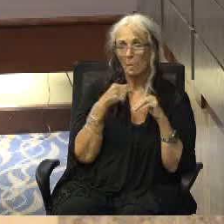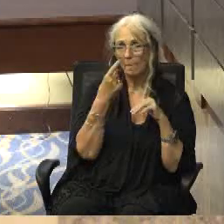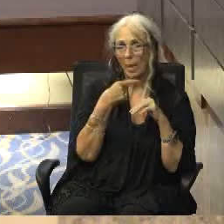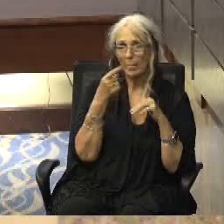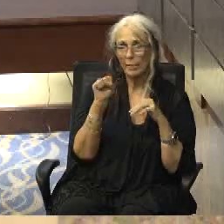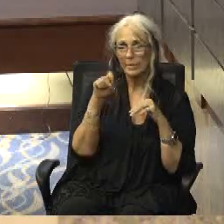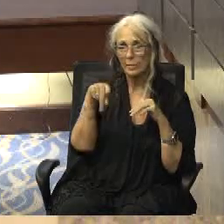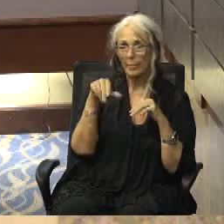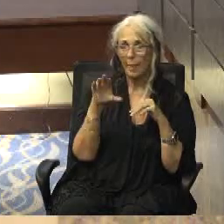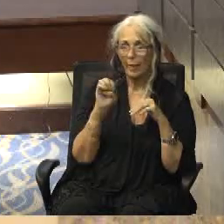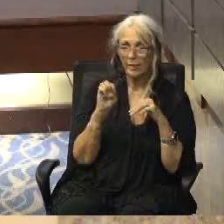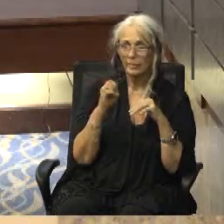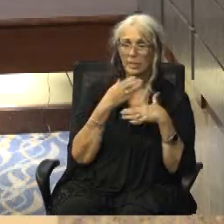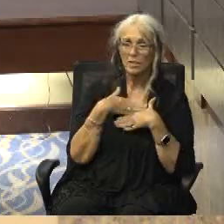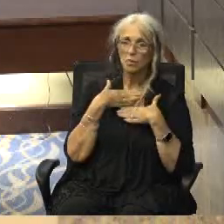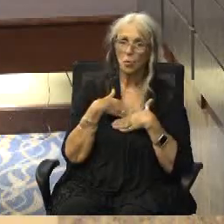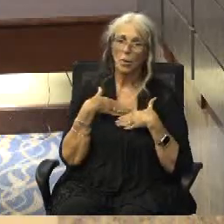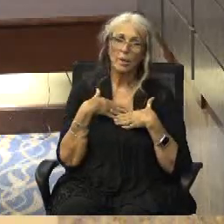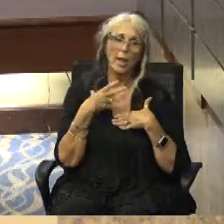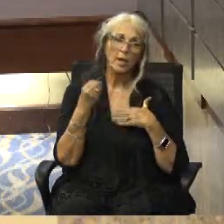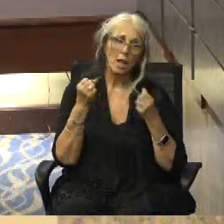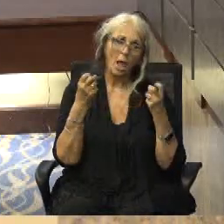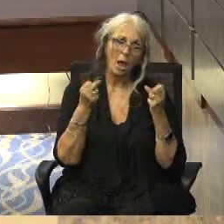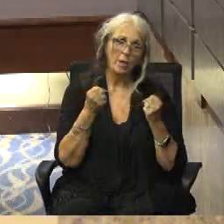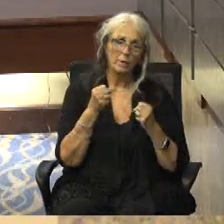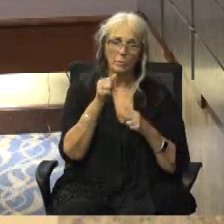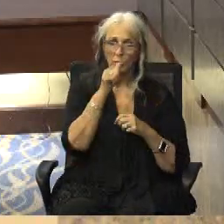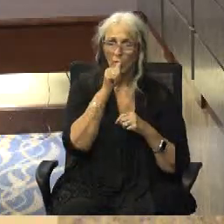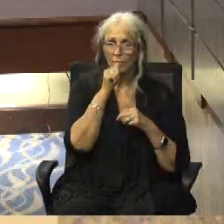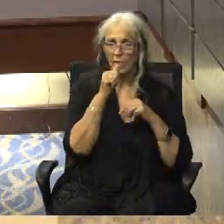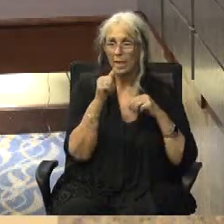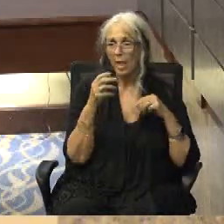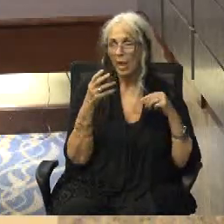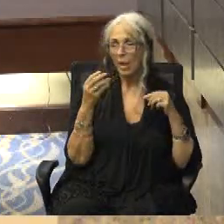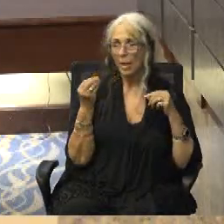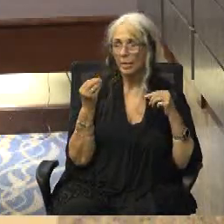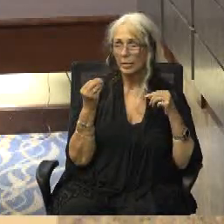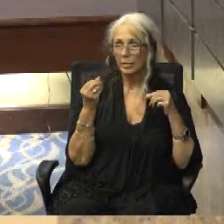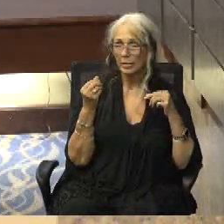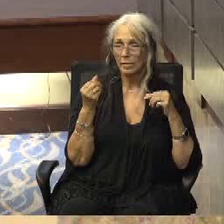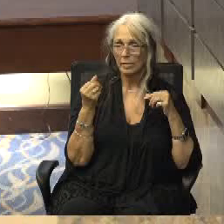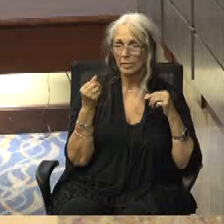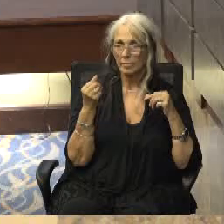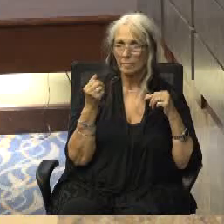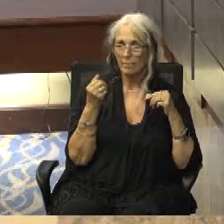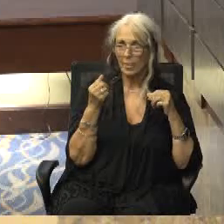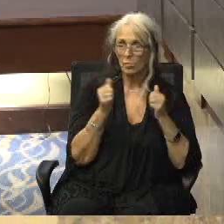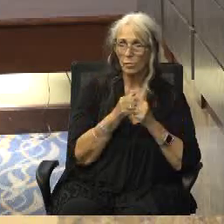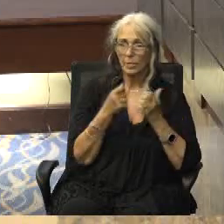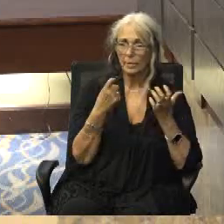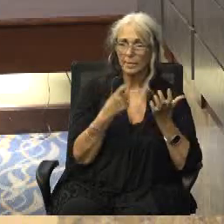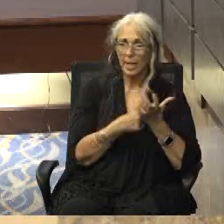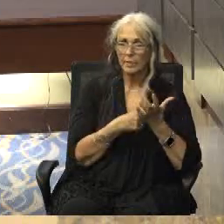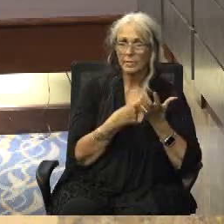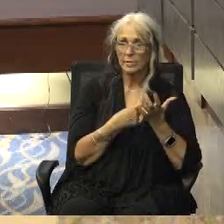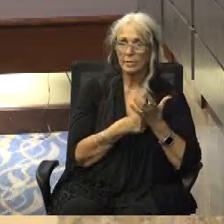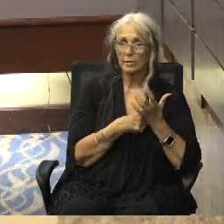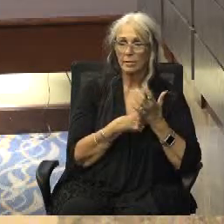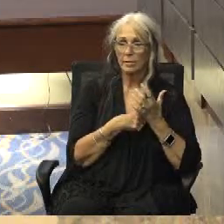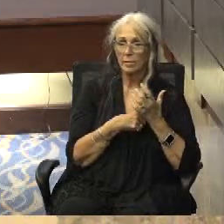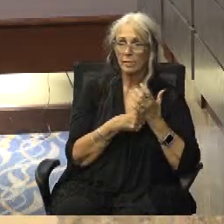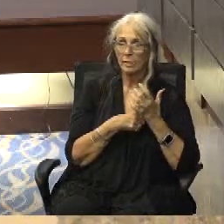that we can all enjoy, and a lot of private investment that we can ultimately all enjoy through tax generation